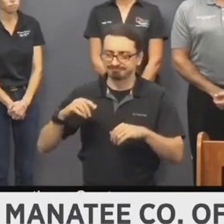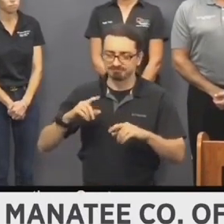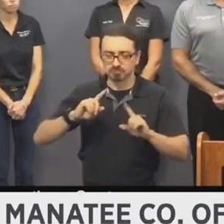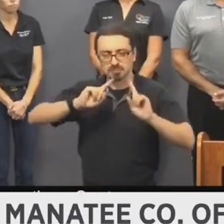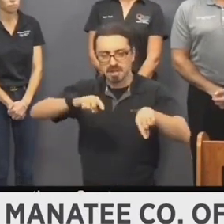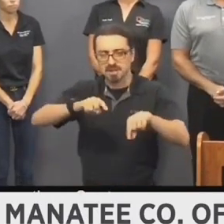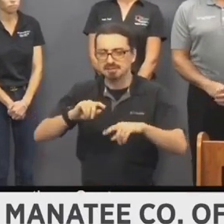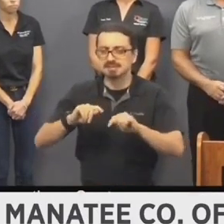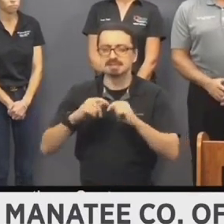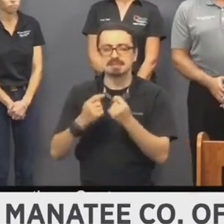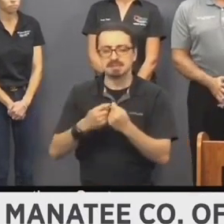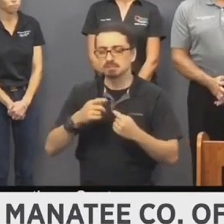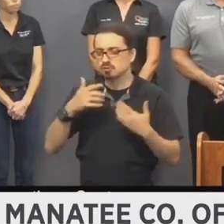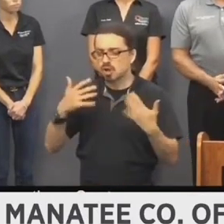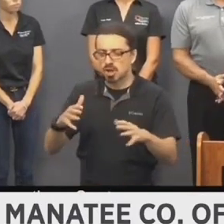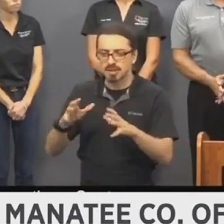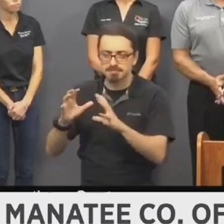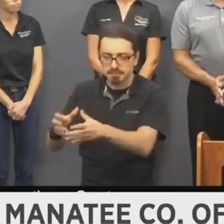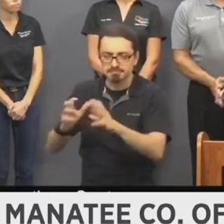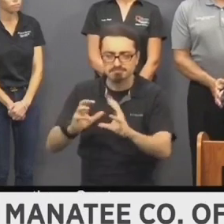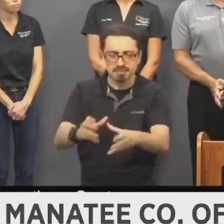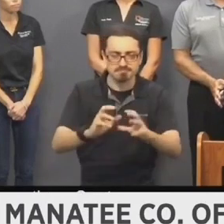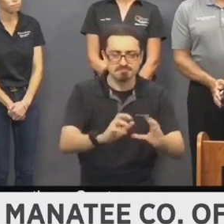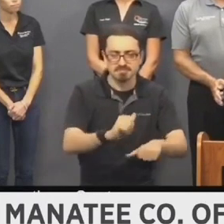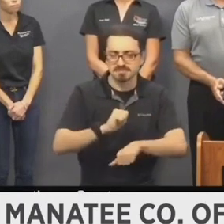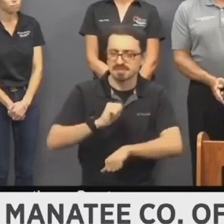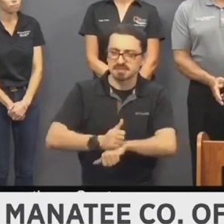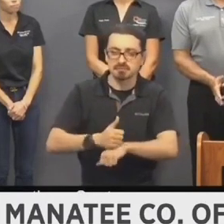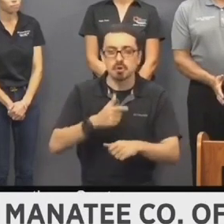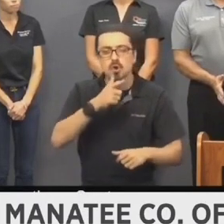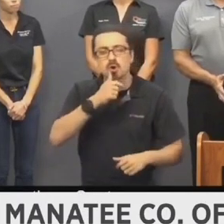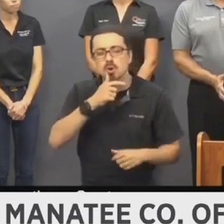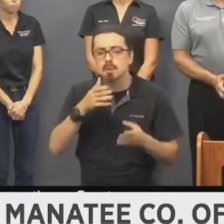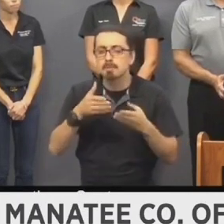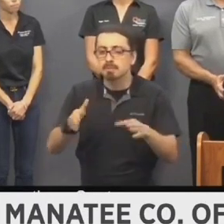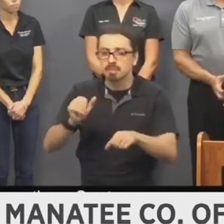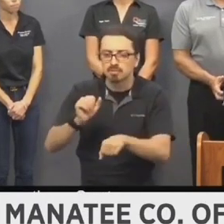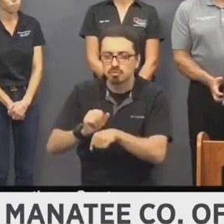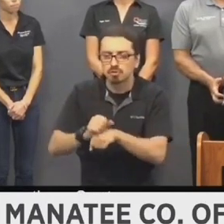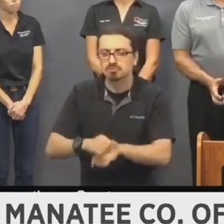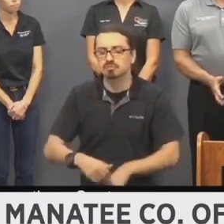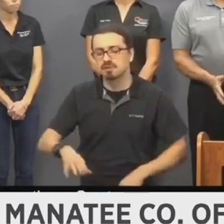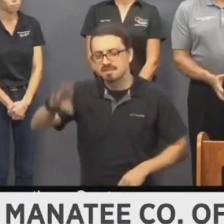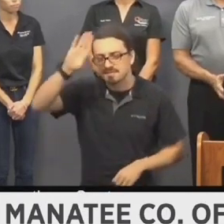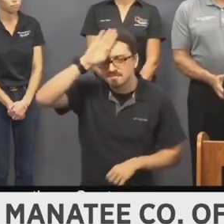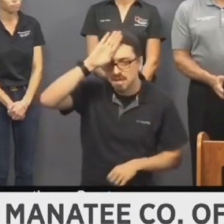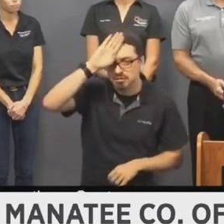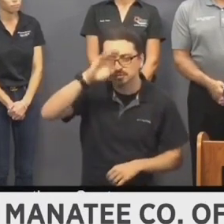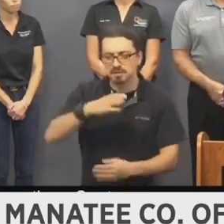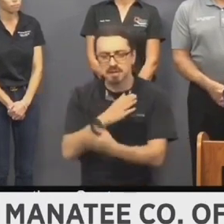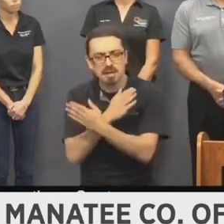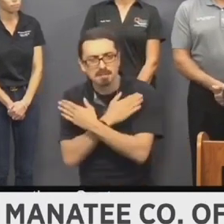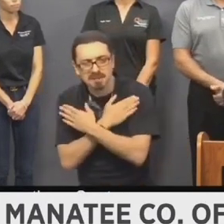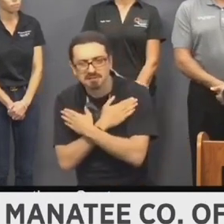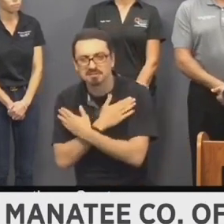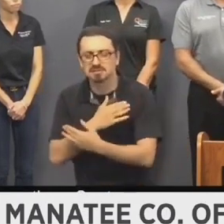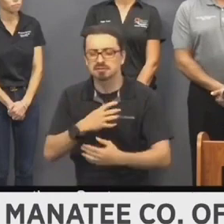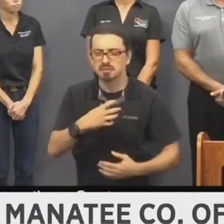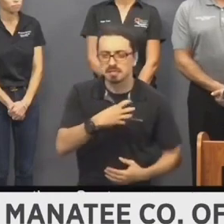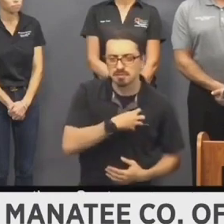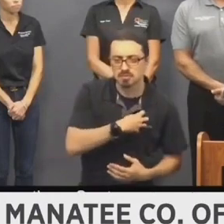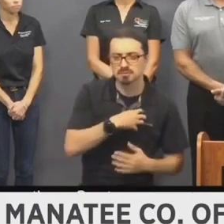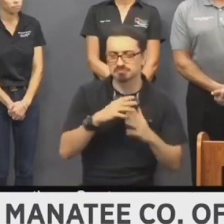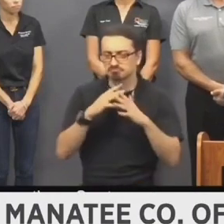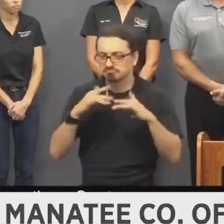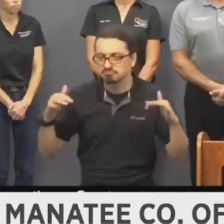these teams are is Public Works, Fire, EMS, law enforcement, to open up the roadways if